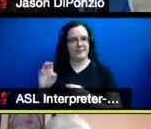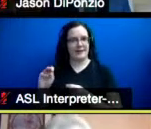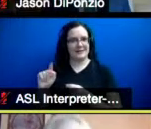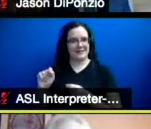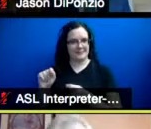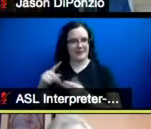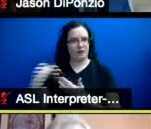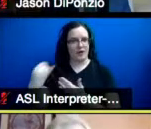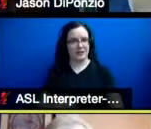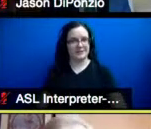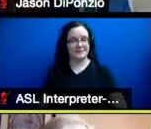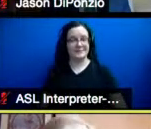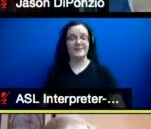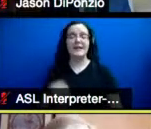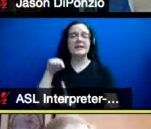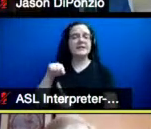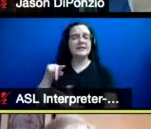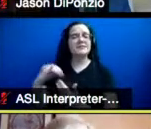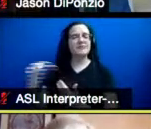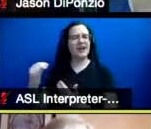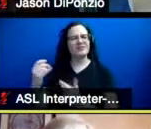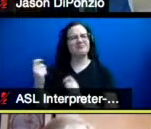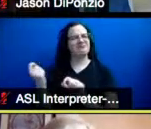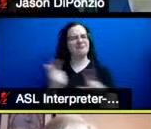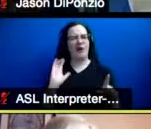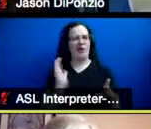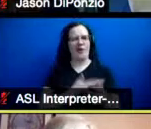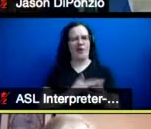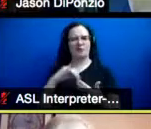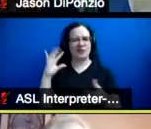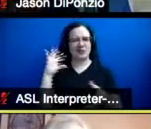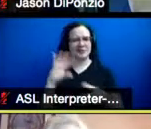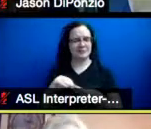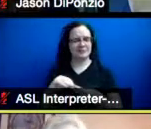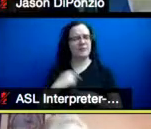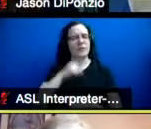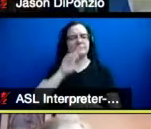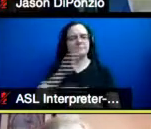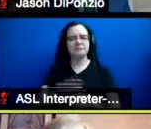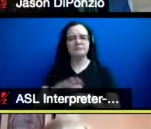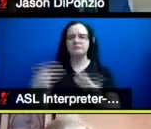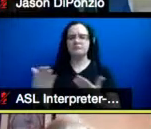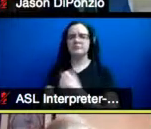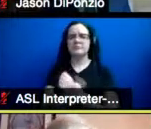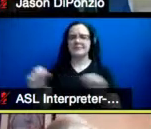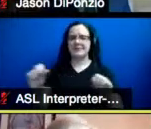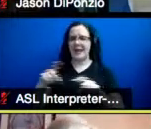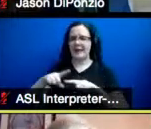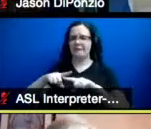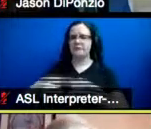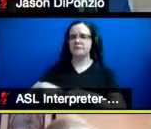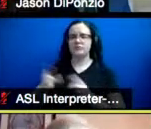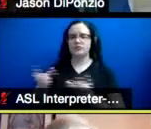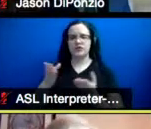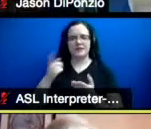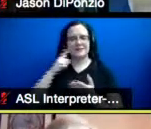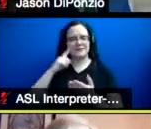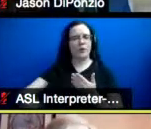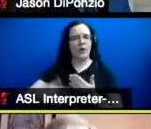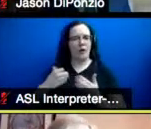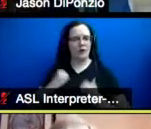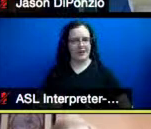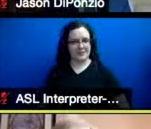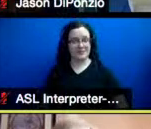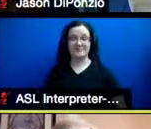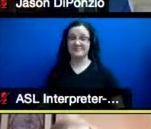With this project and with all our other projects, we are committed to providing safe and reliable service to all our customers. Our top priority